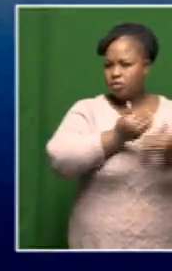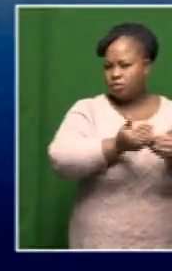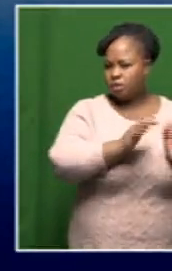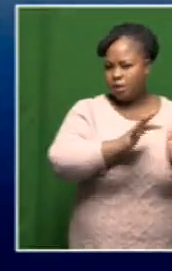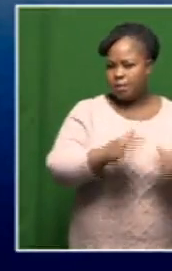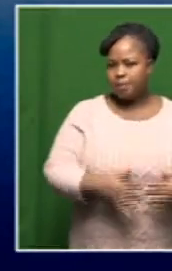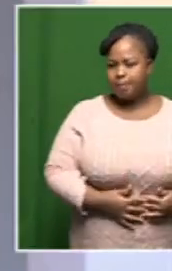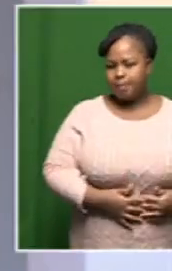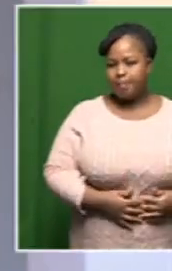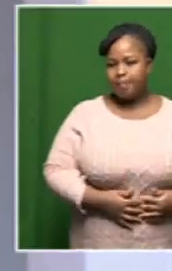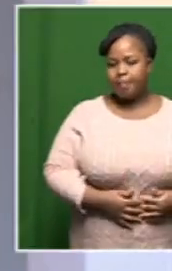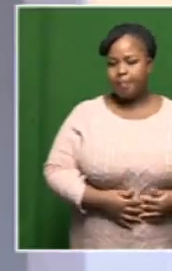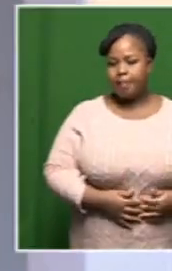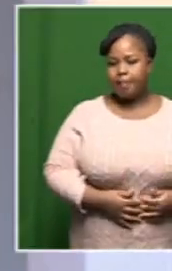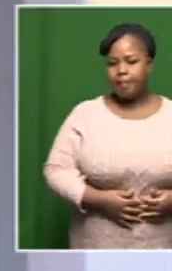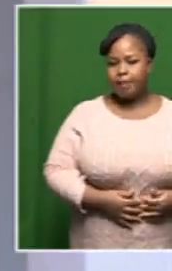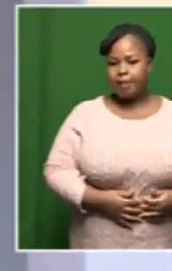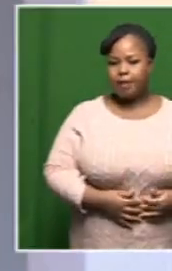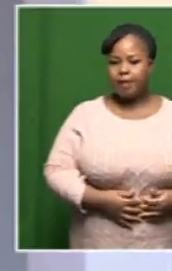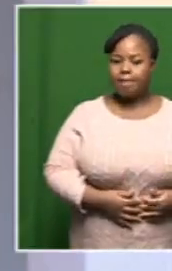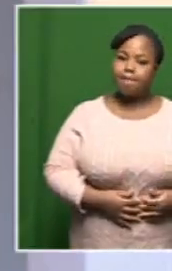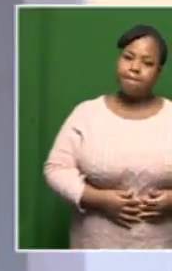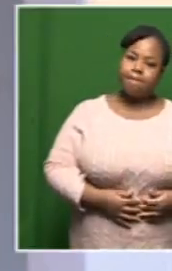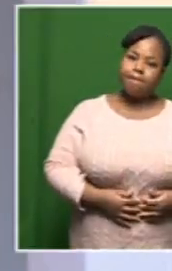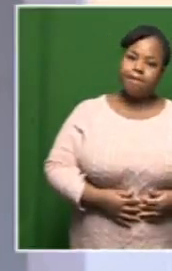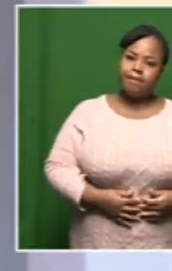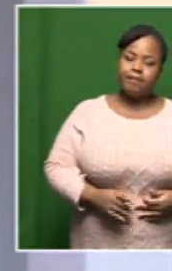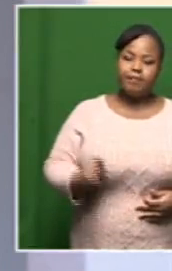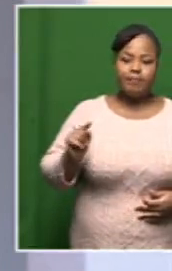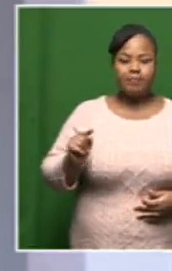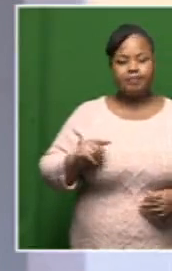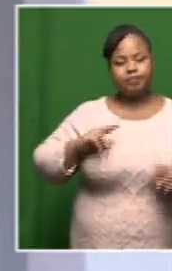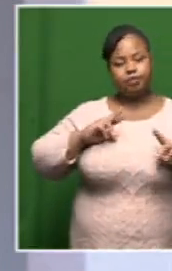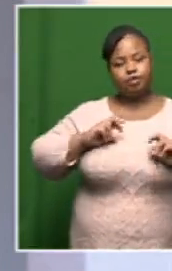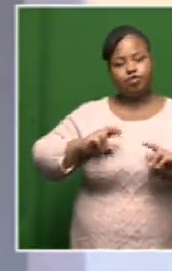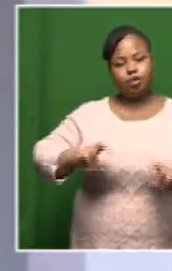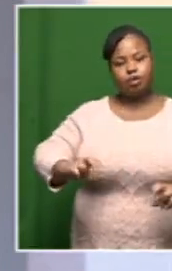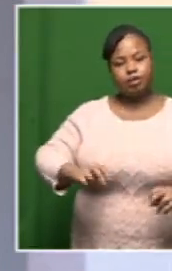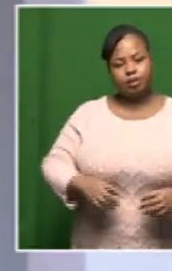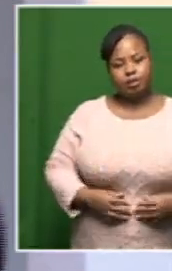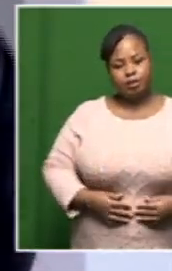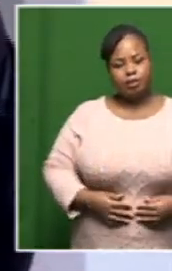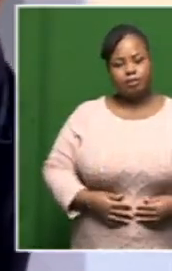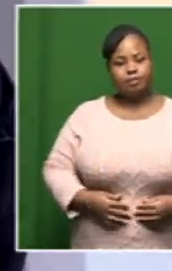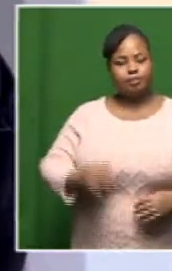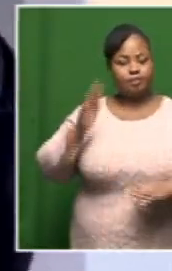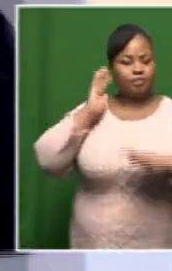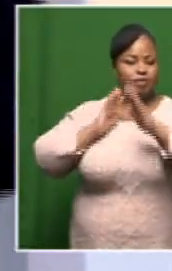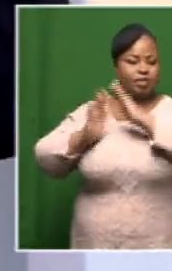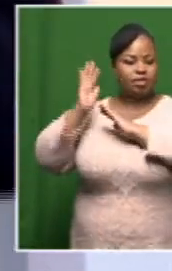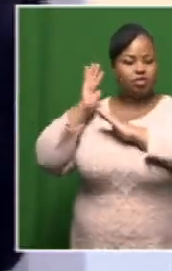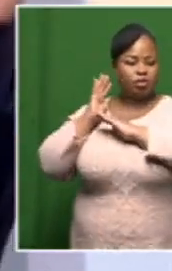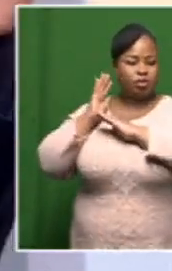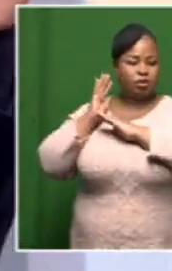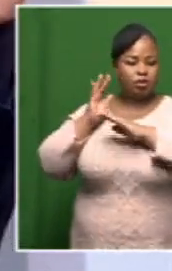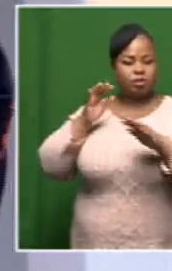it together. Oh my goodness, yes. So now it's a research of the history of